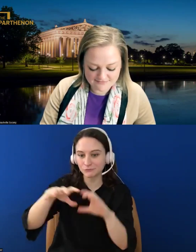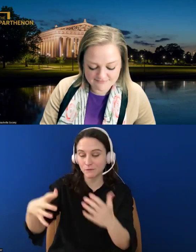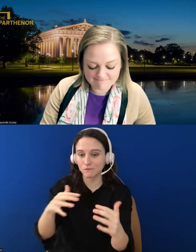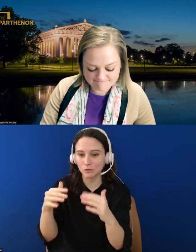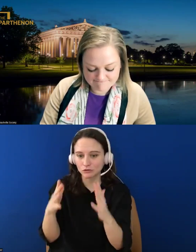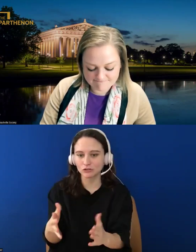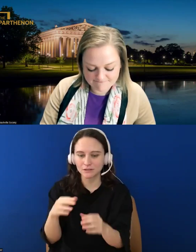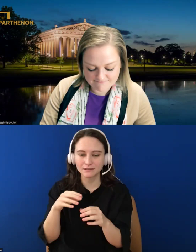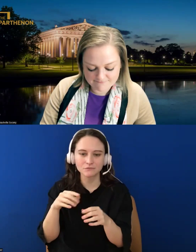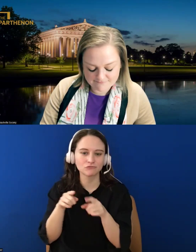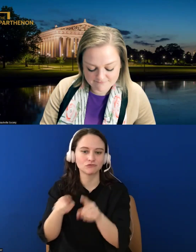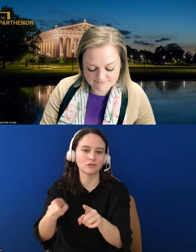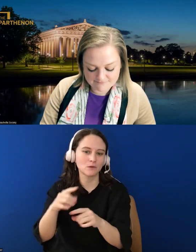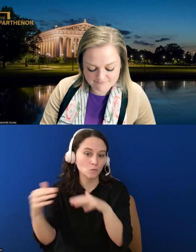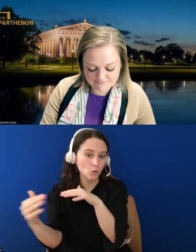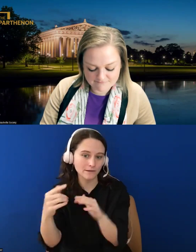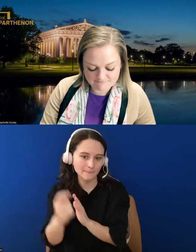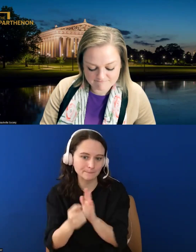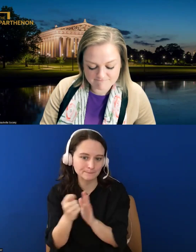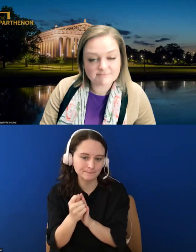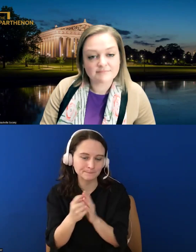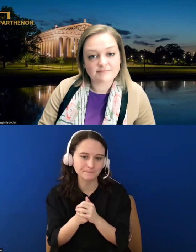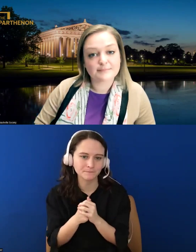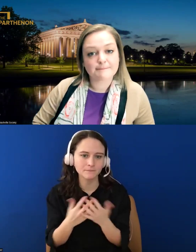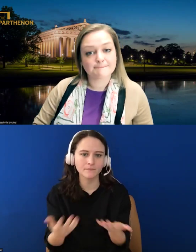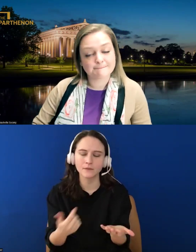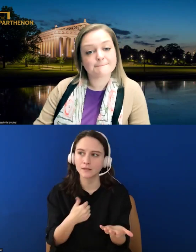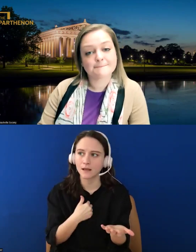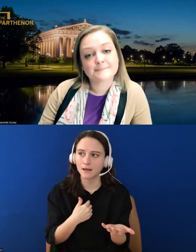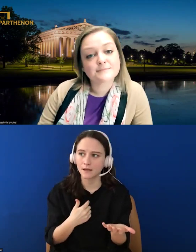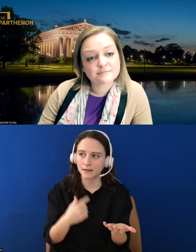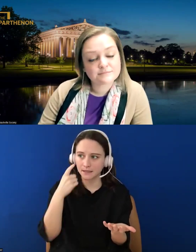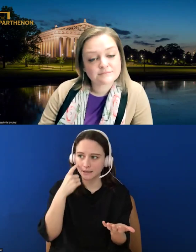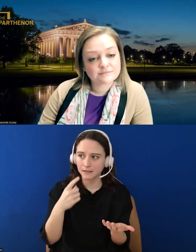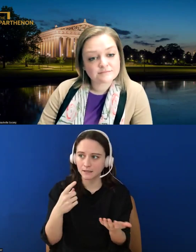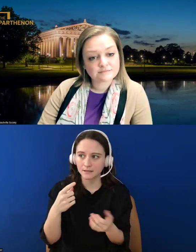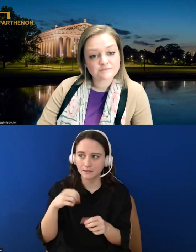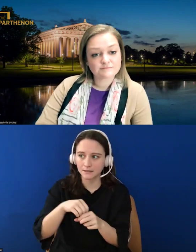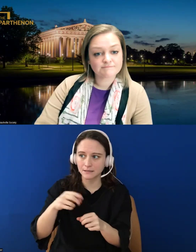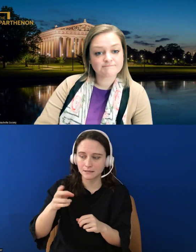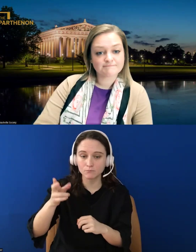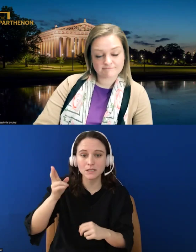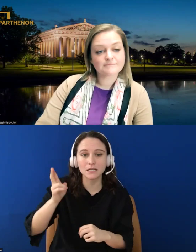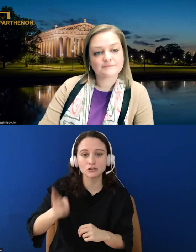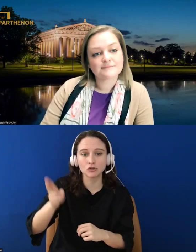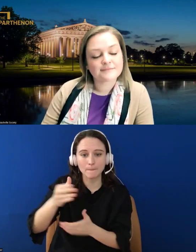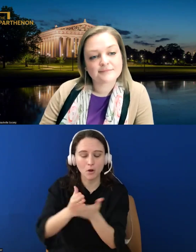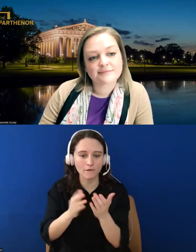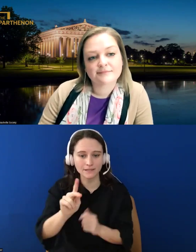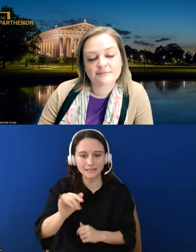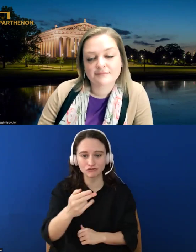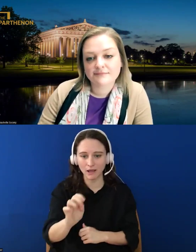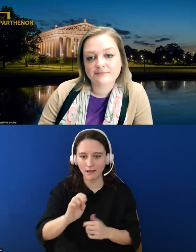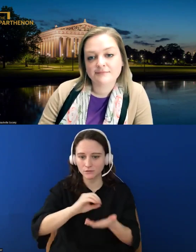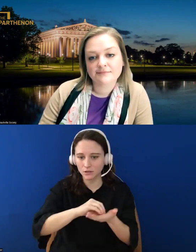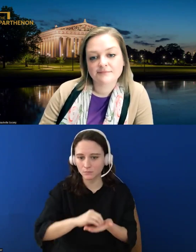times of war. I think there are in the historical part of the K'iche documents, I think